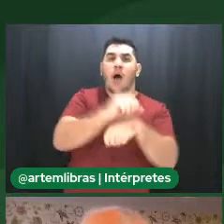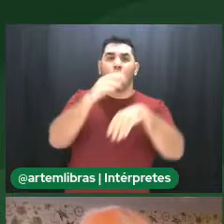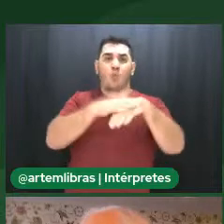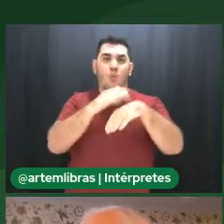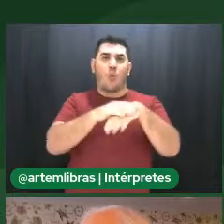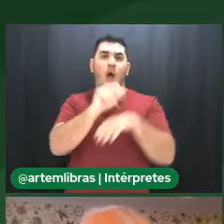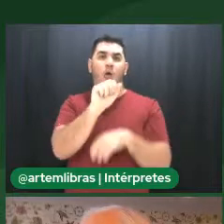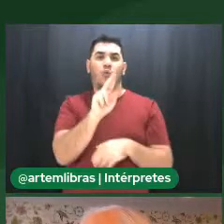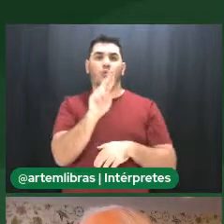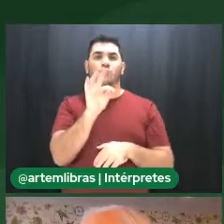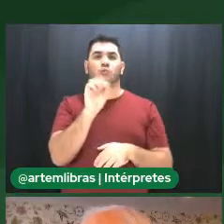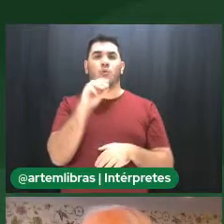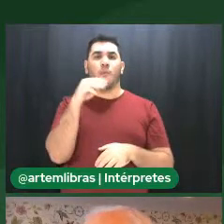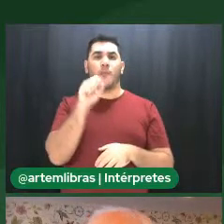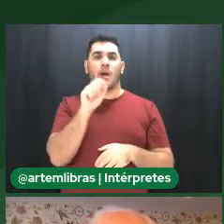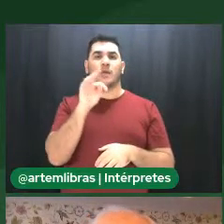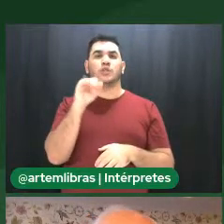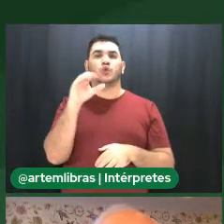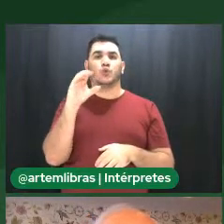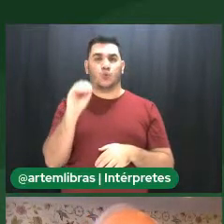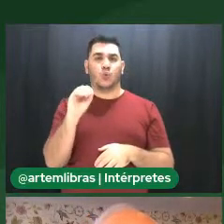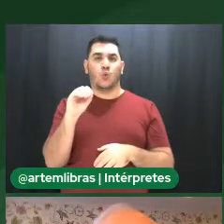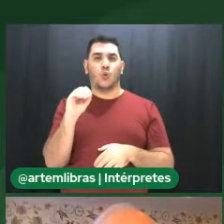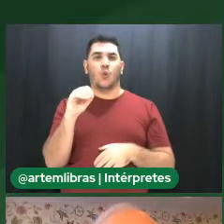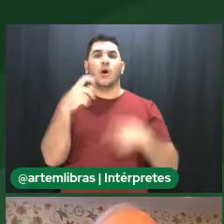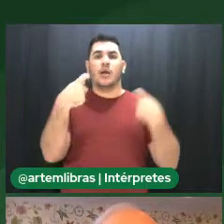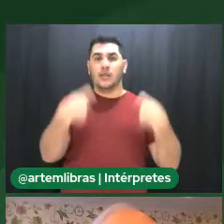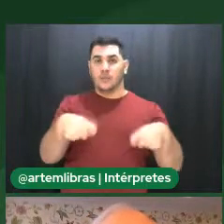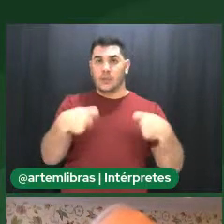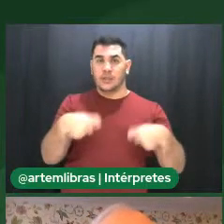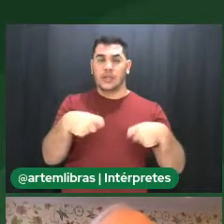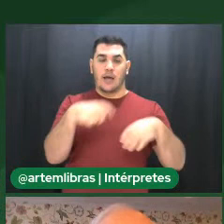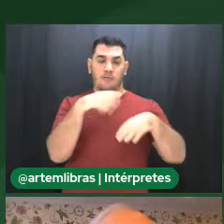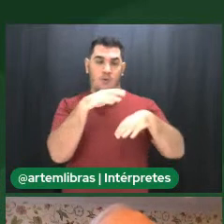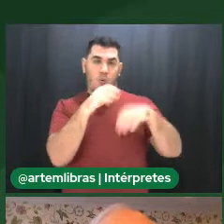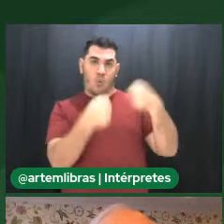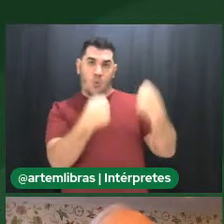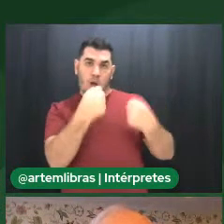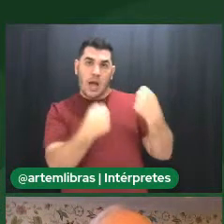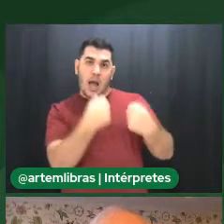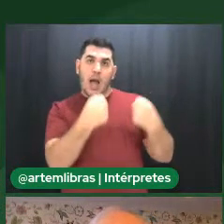lower premiums? And you might start by saying, what's the data?